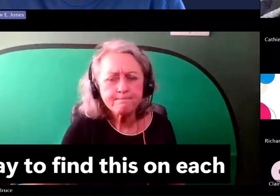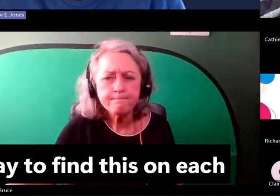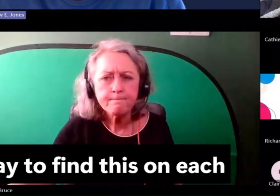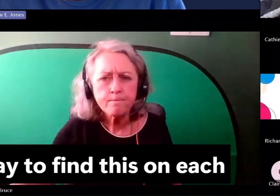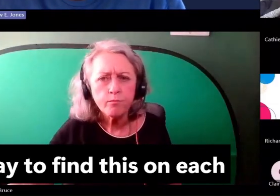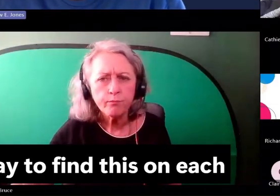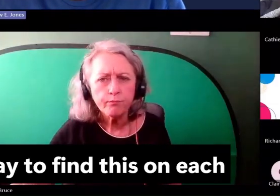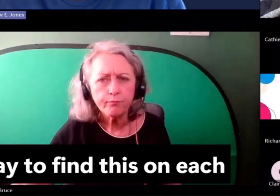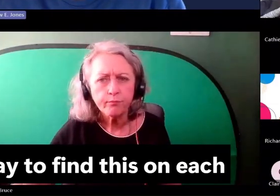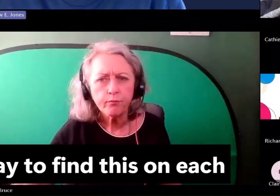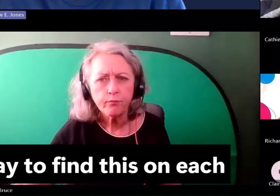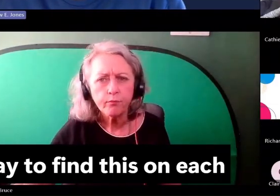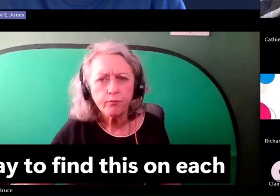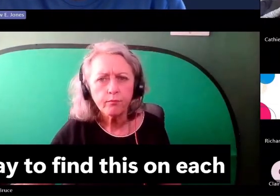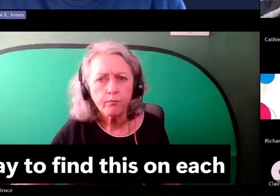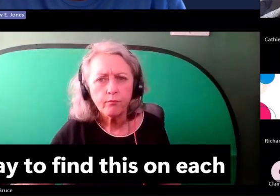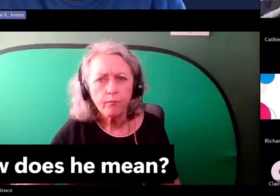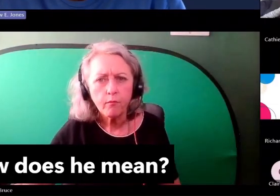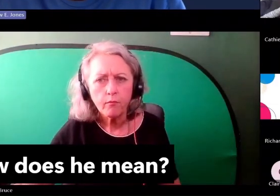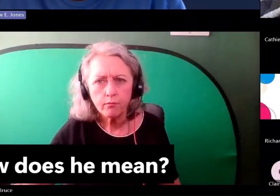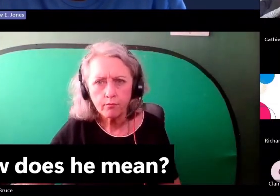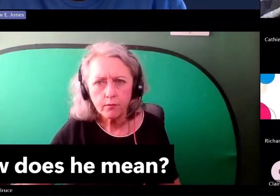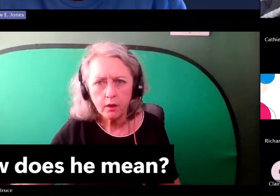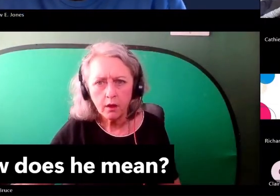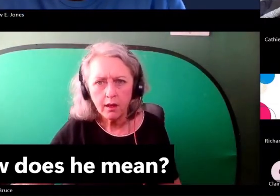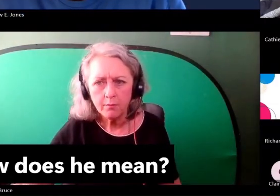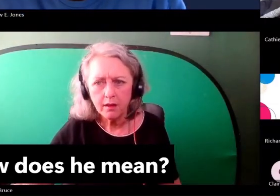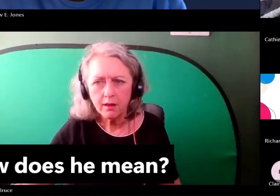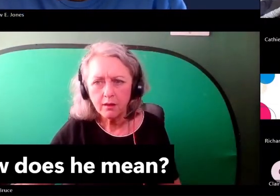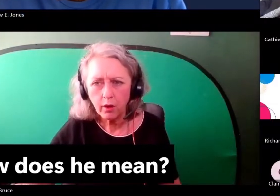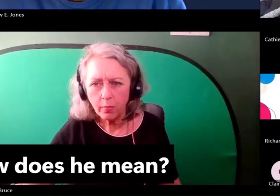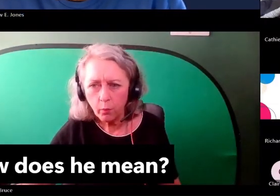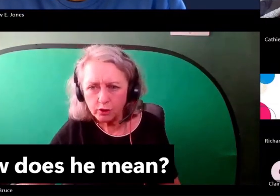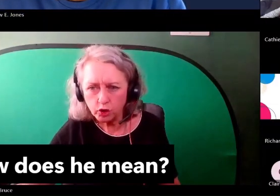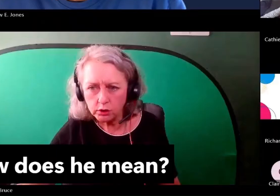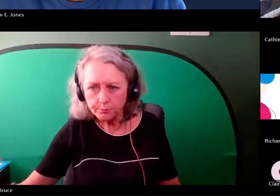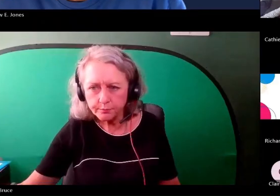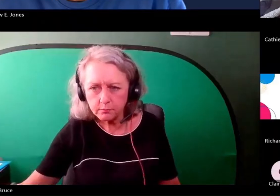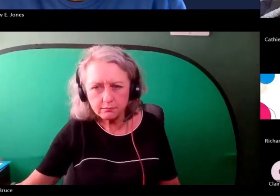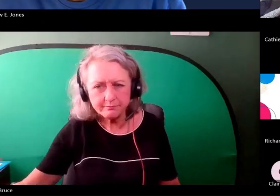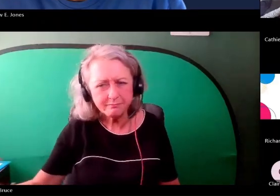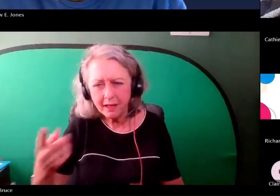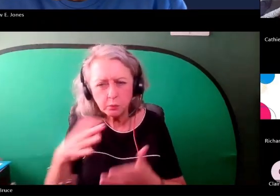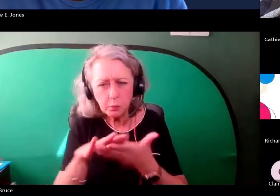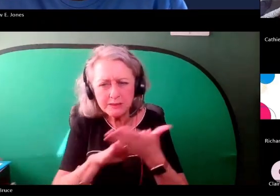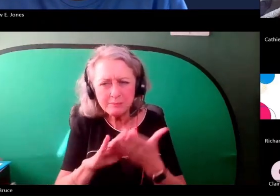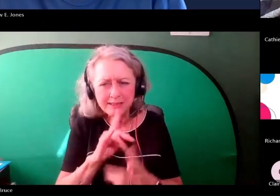a shortcut, quick way to find this on each iPhone? How do you mean?